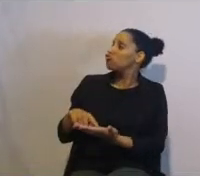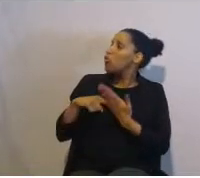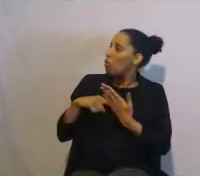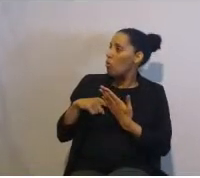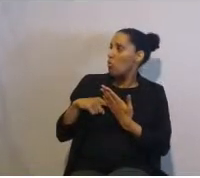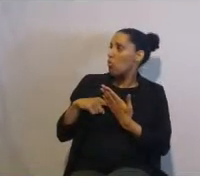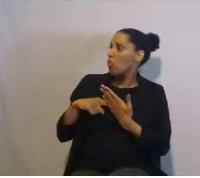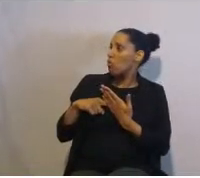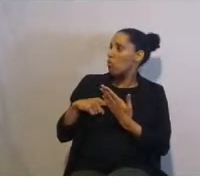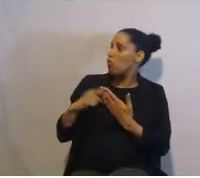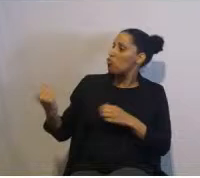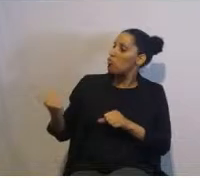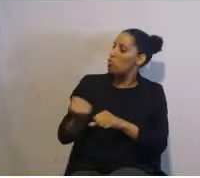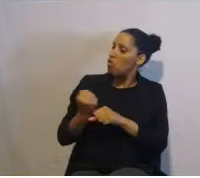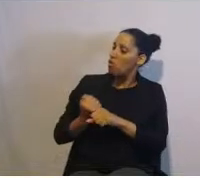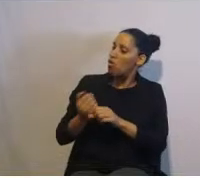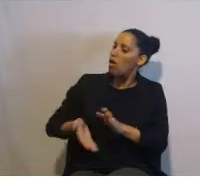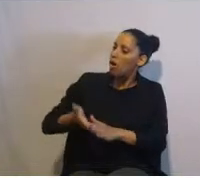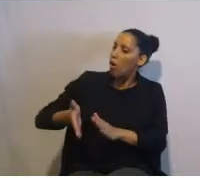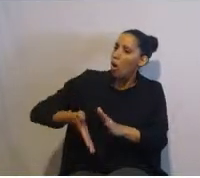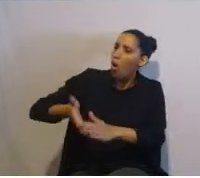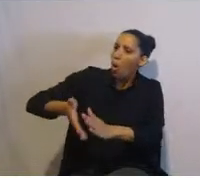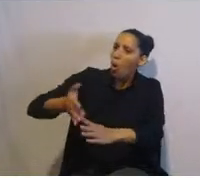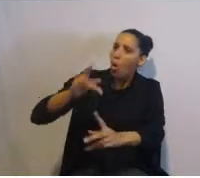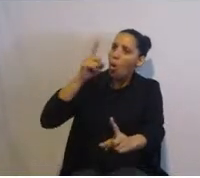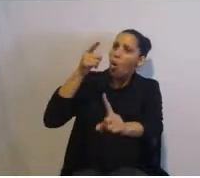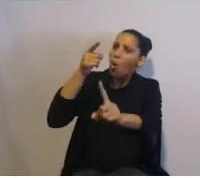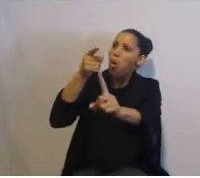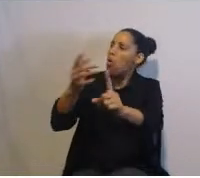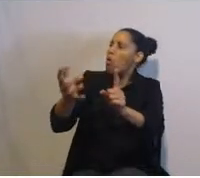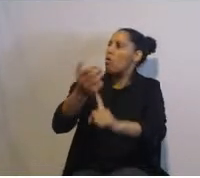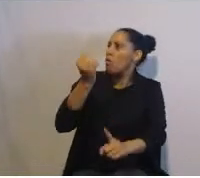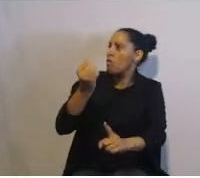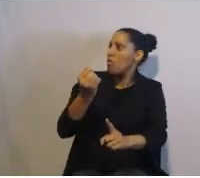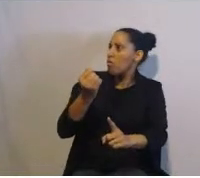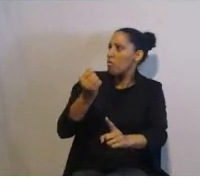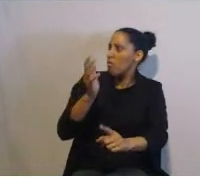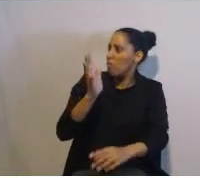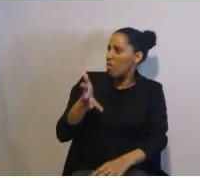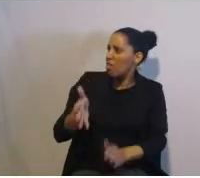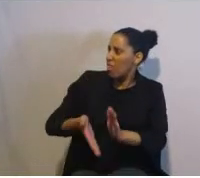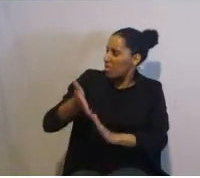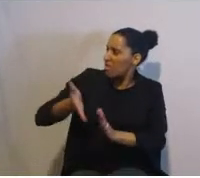it is working towards reaching that level of efficiency.